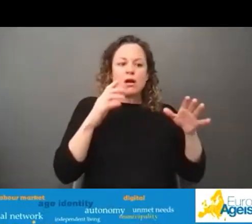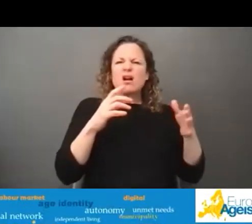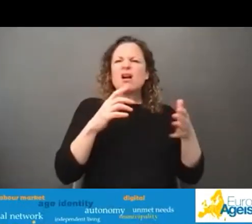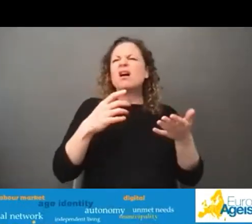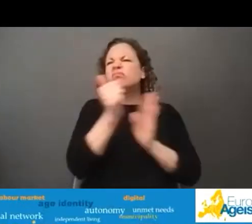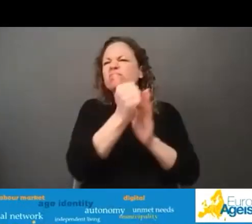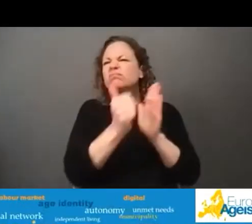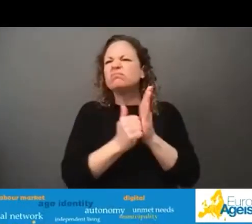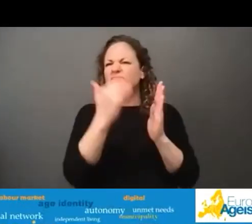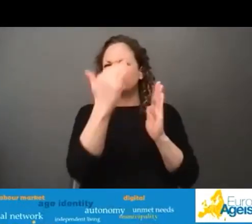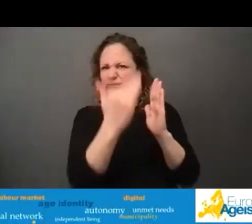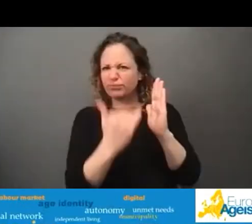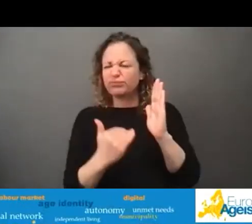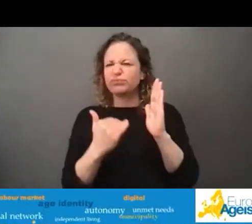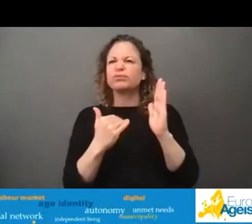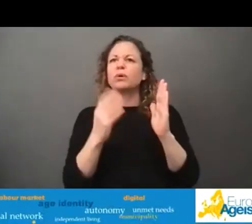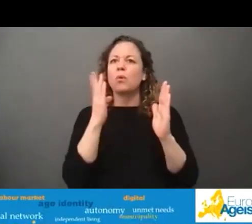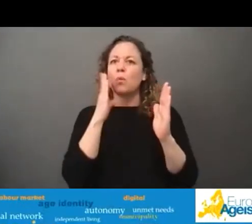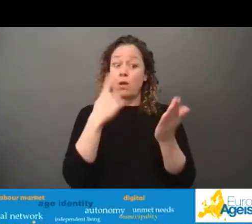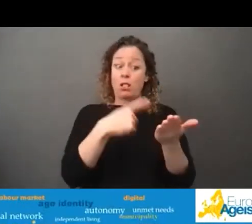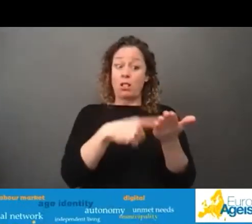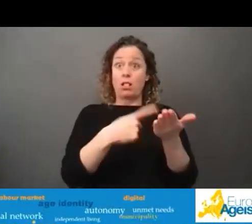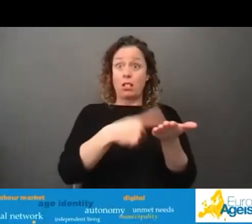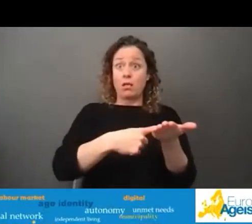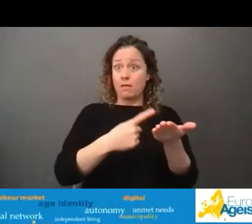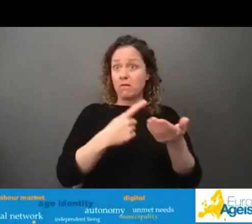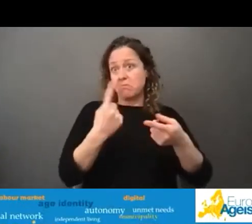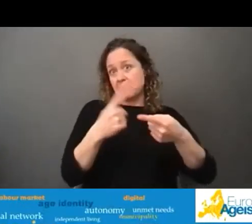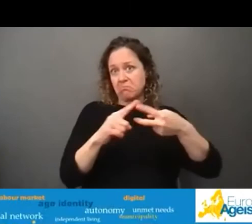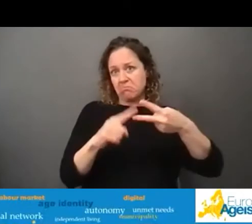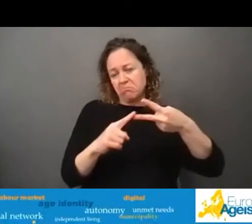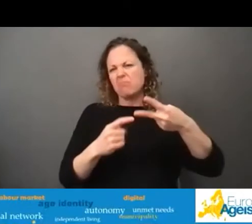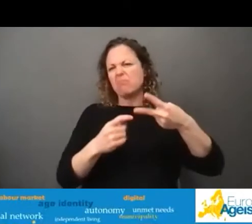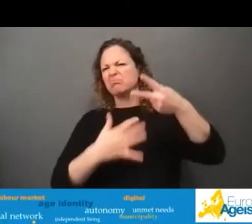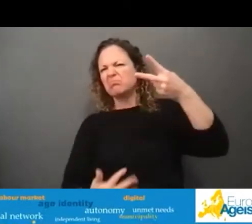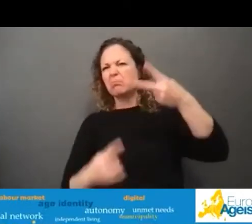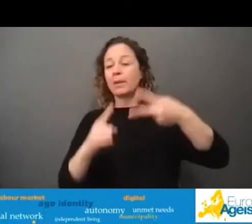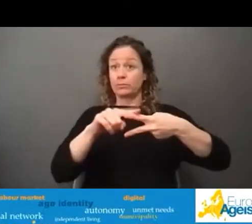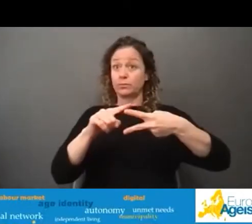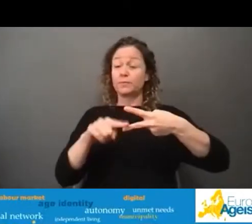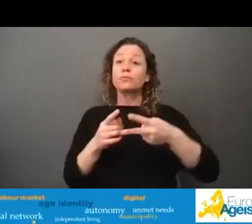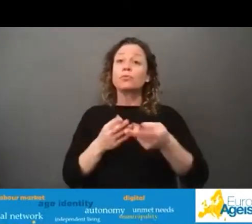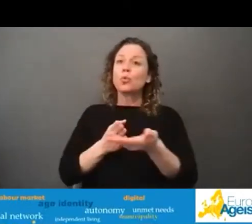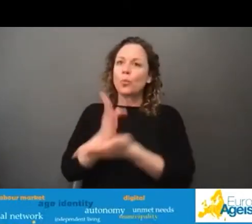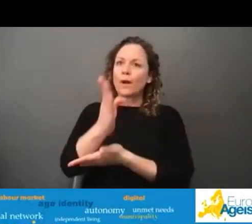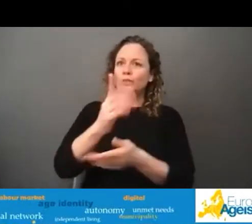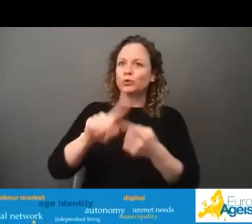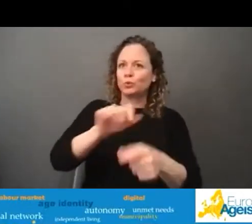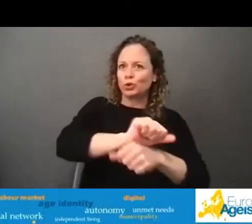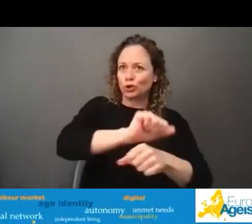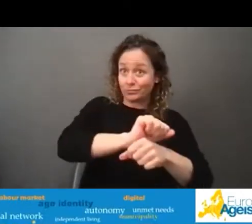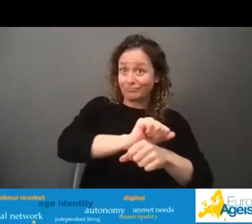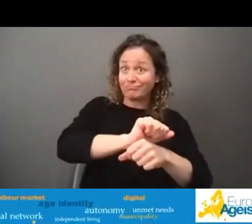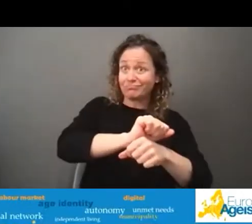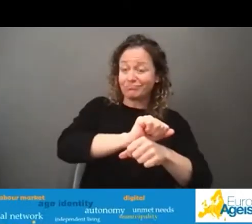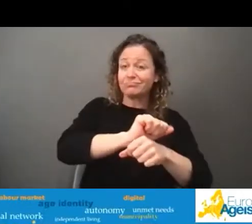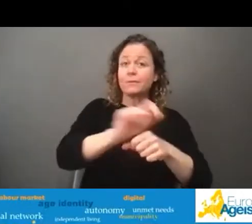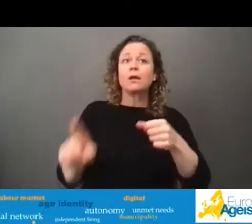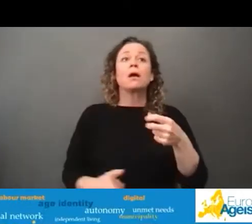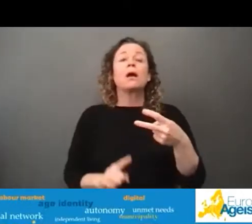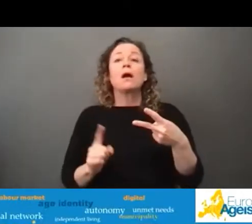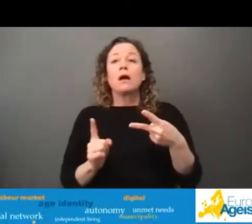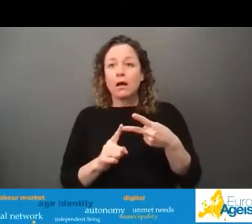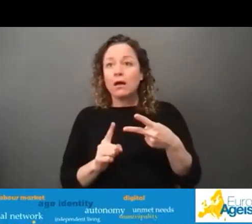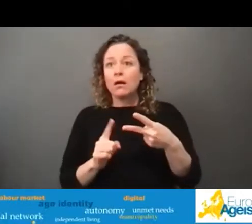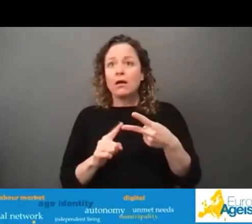today. One is the right to work for access to labor force for the older person. And the second is